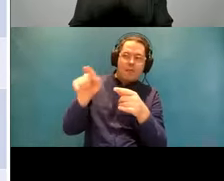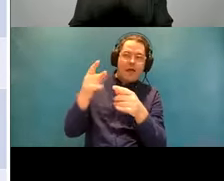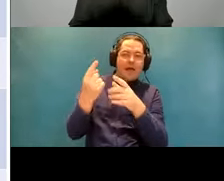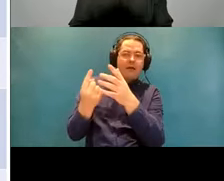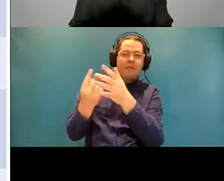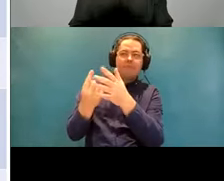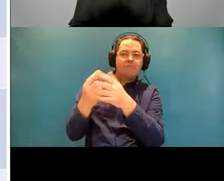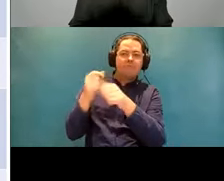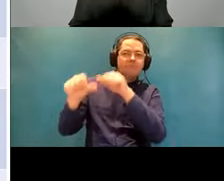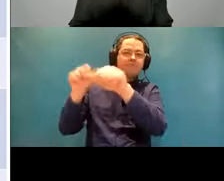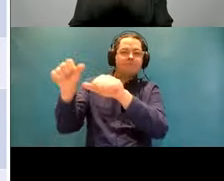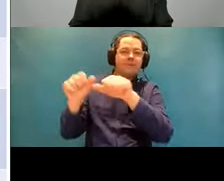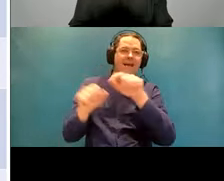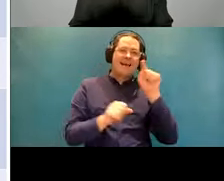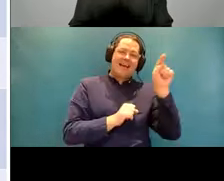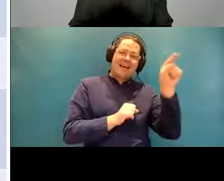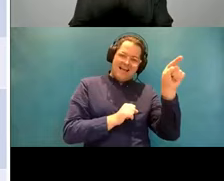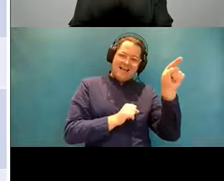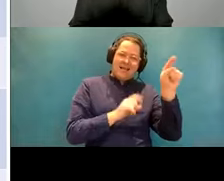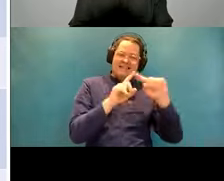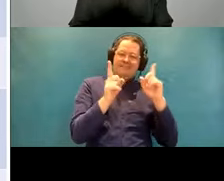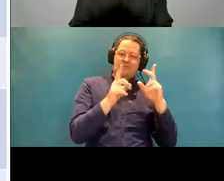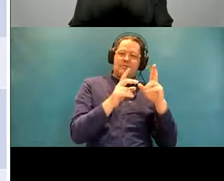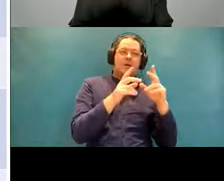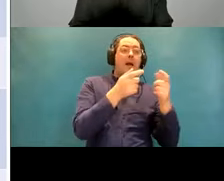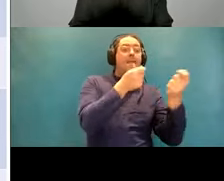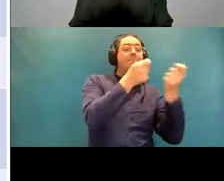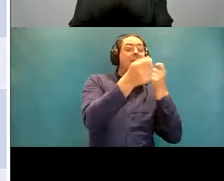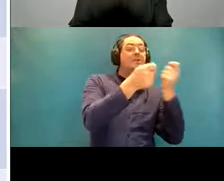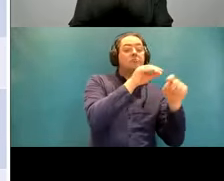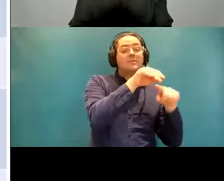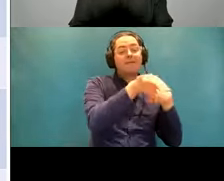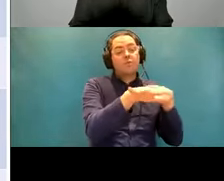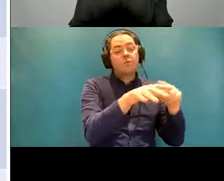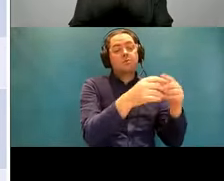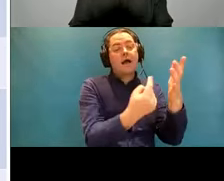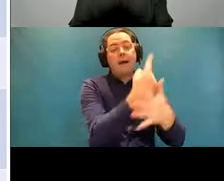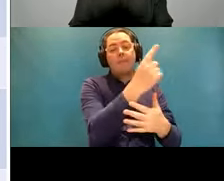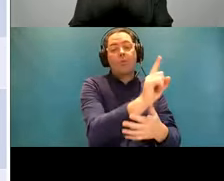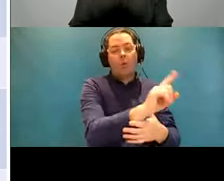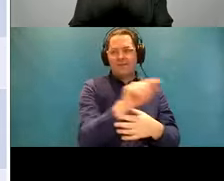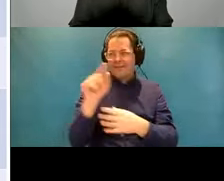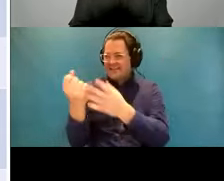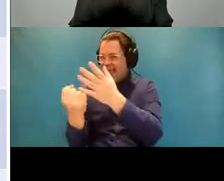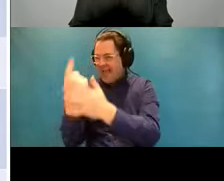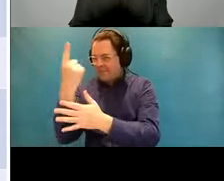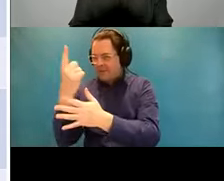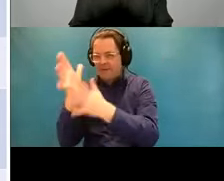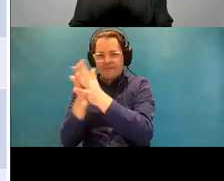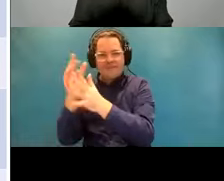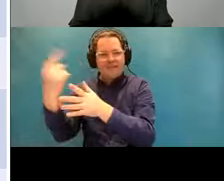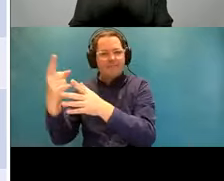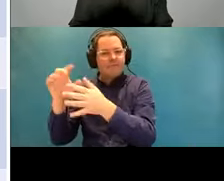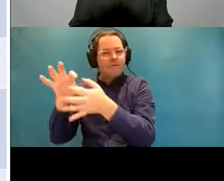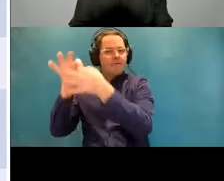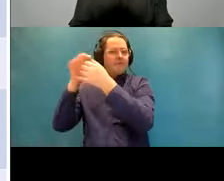where we inferred practices from top-down management. And then if we think about the era to come, I suppose two things that strike me